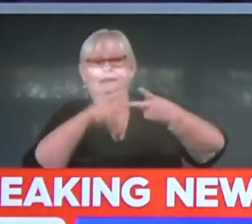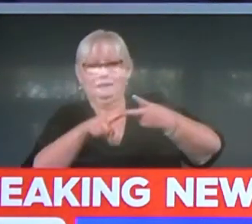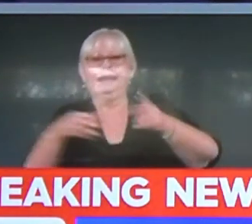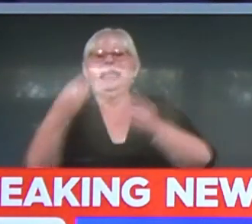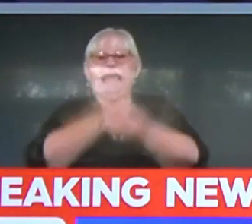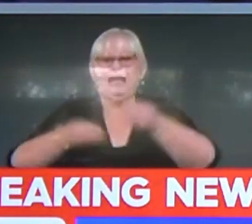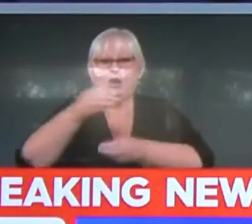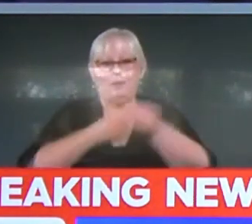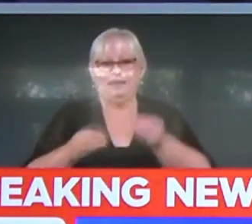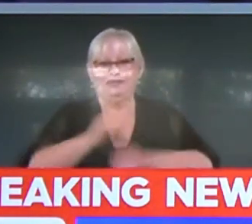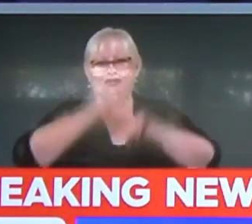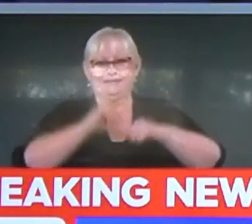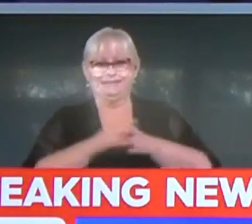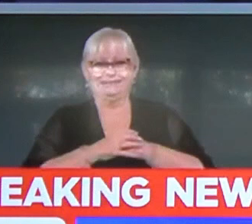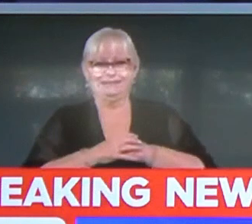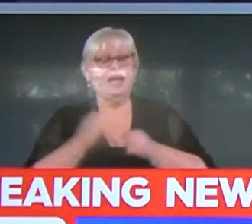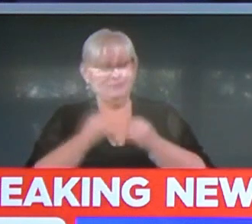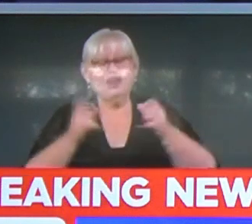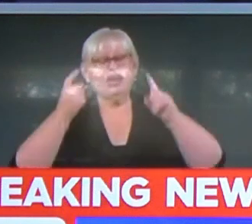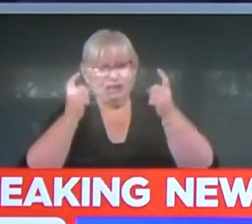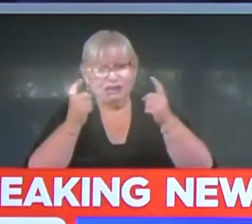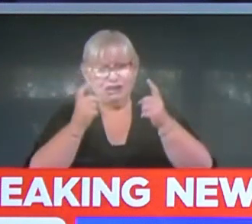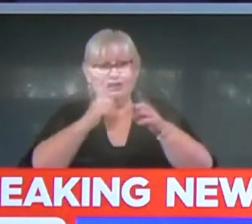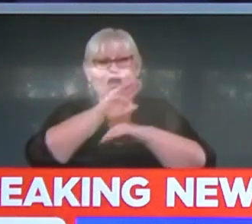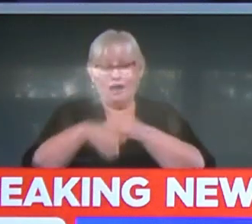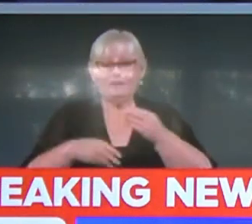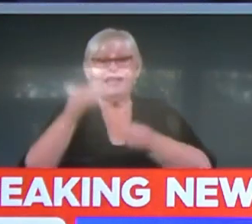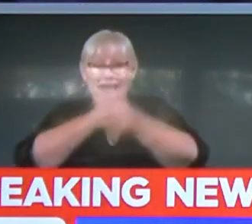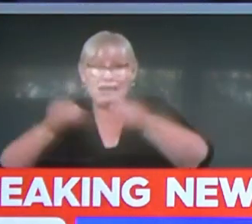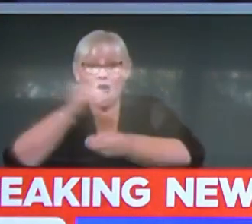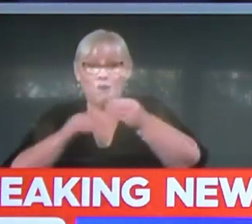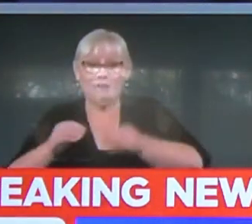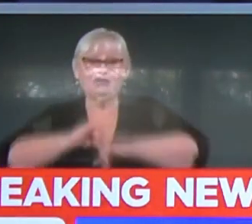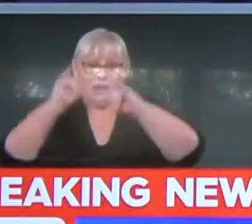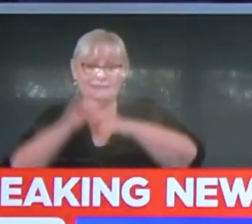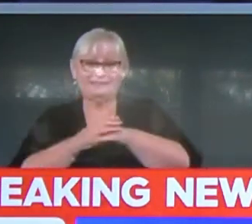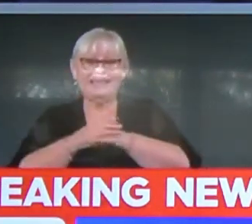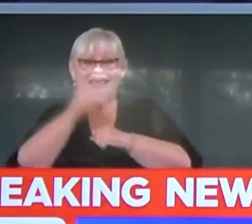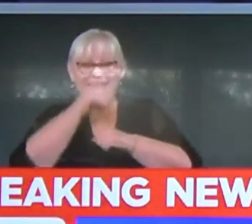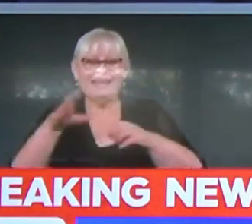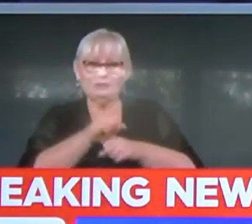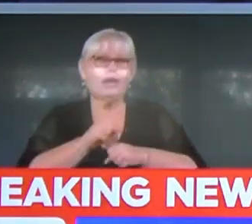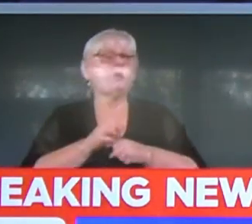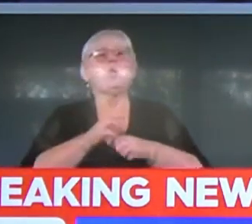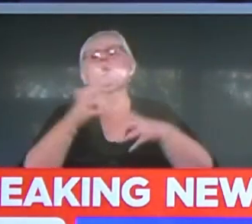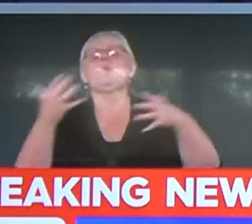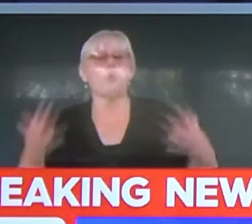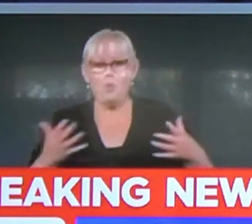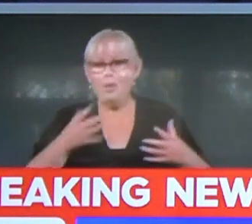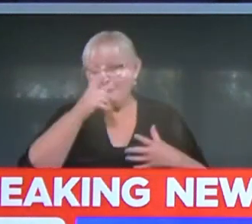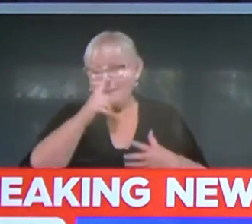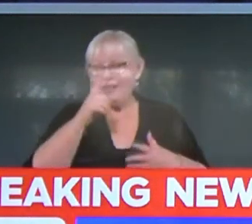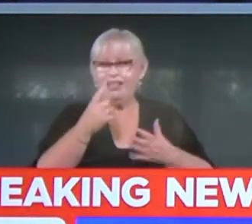And I am very concerned about the economic crisis that could also take a great toll on